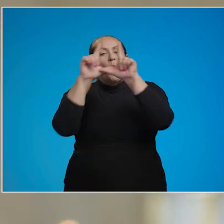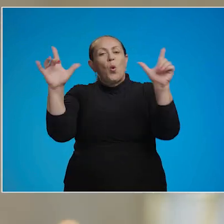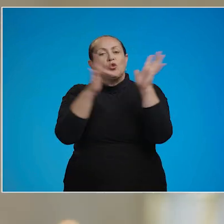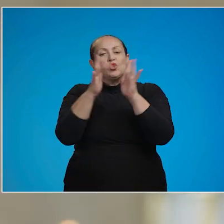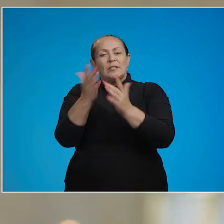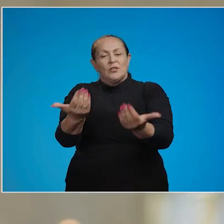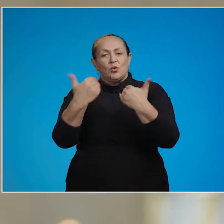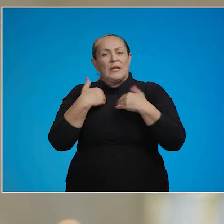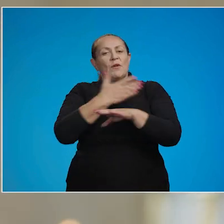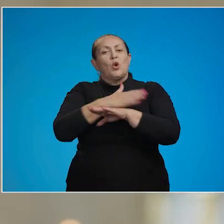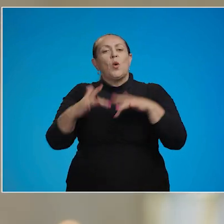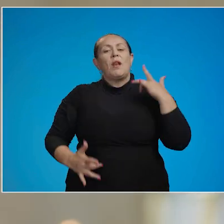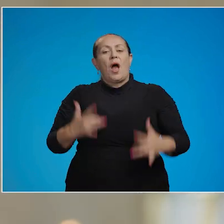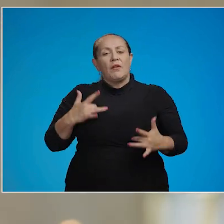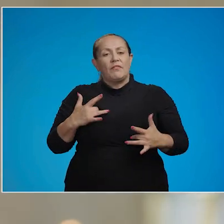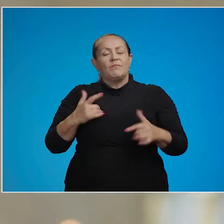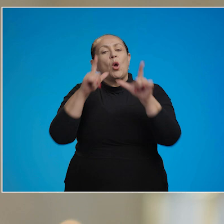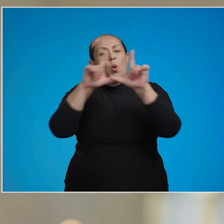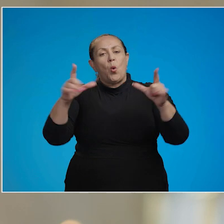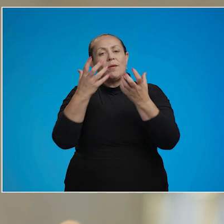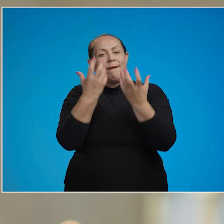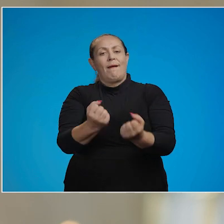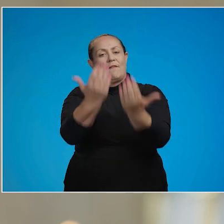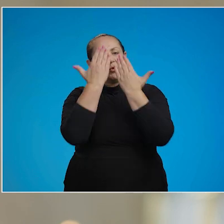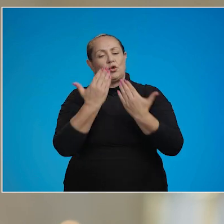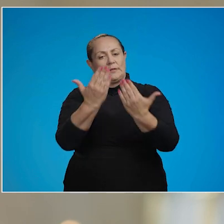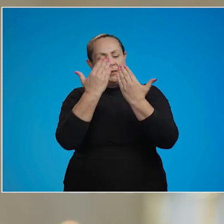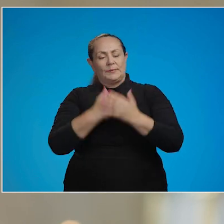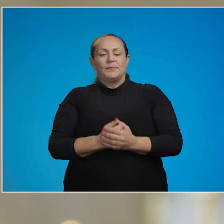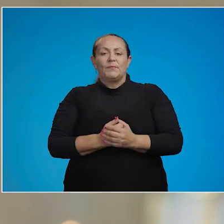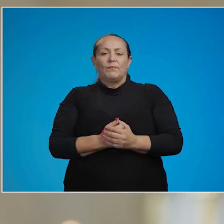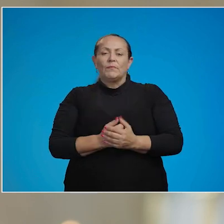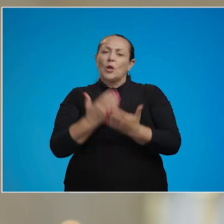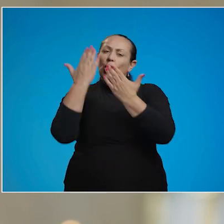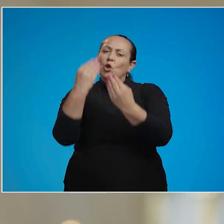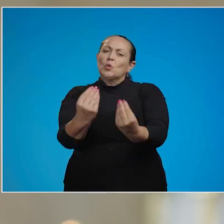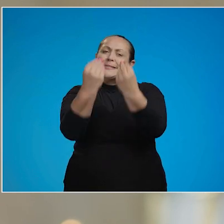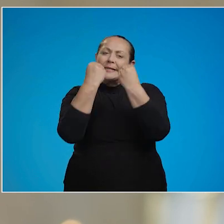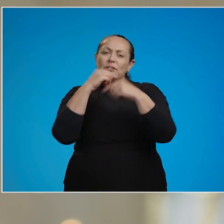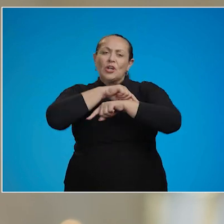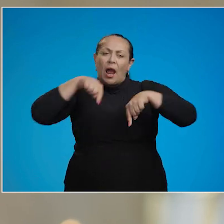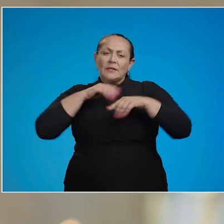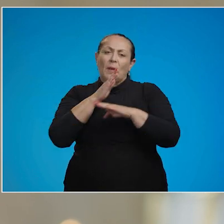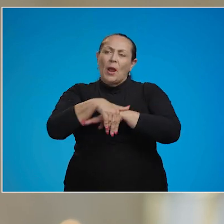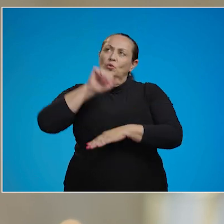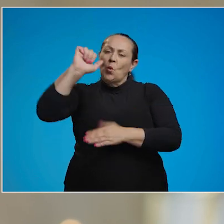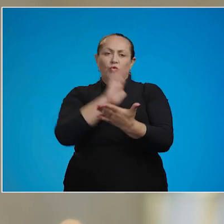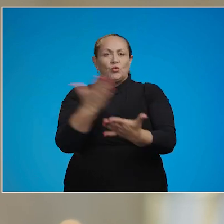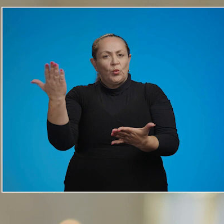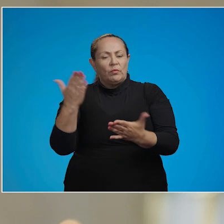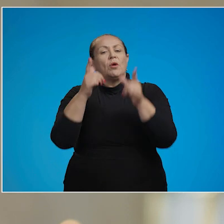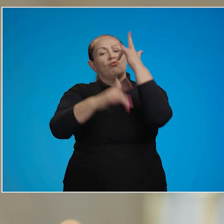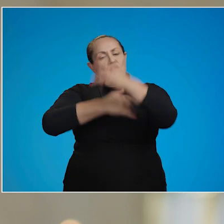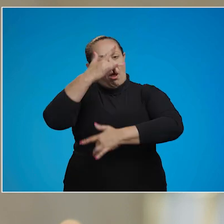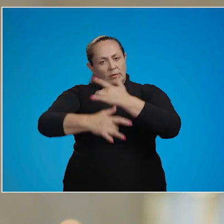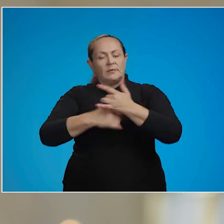Lord Jesus, you raise us to new life. Lord, have mercy. Lord, have mercy. You teach us by your truth.